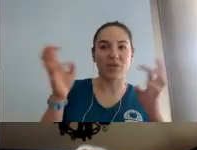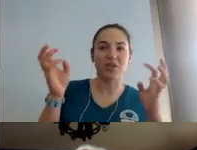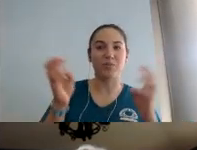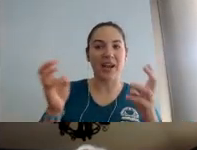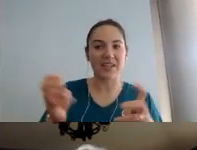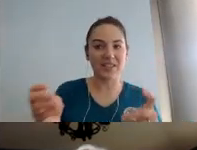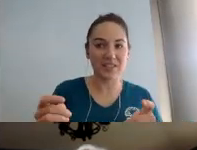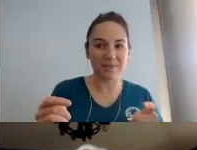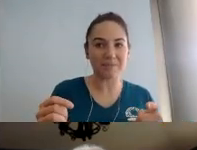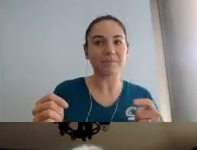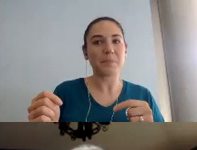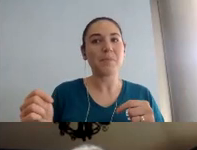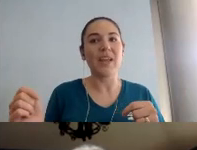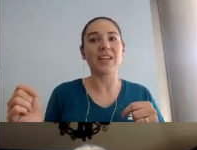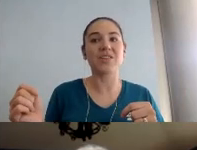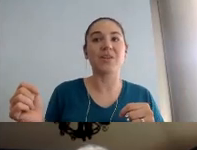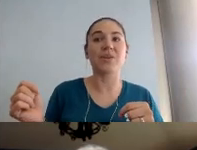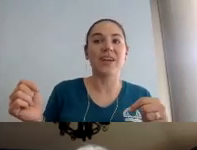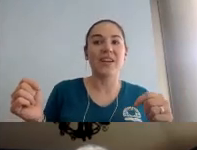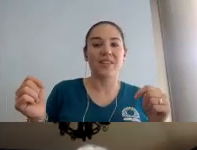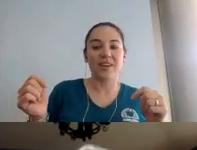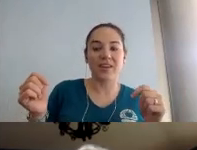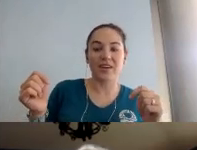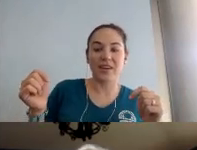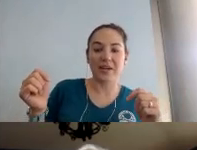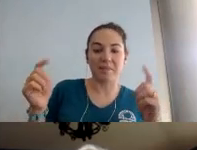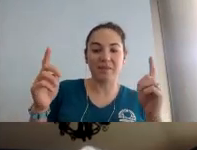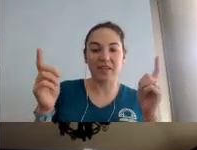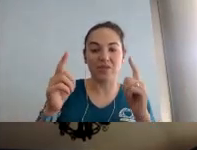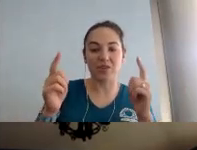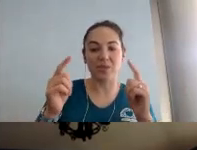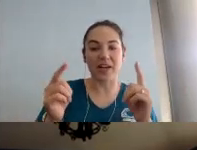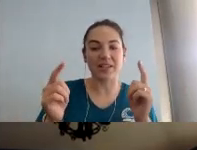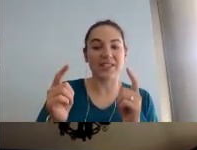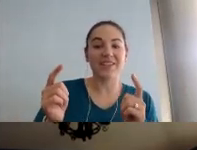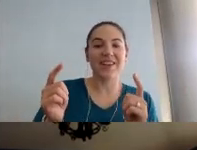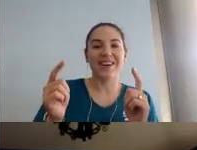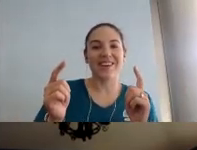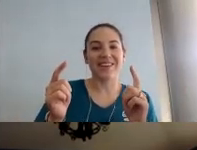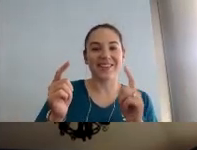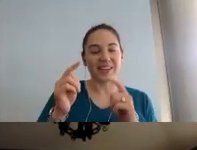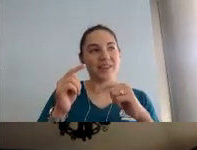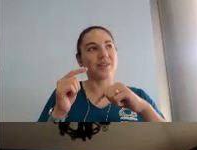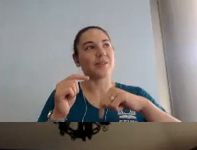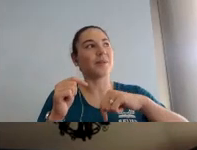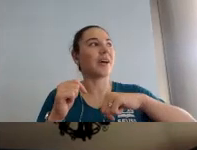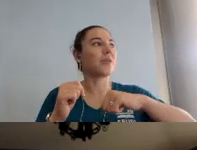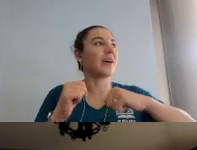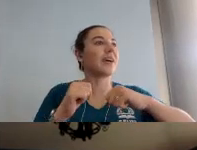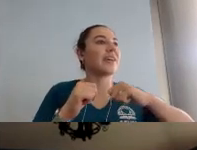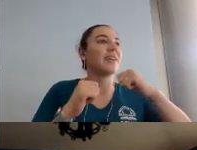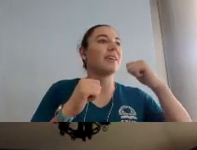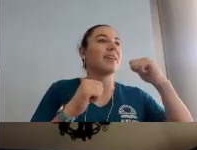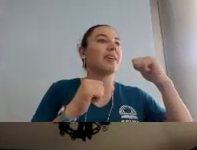into instructional practices. And so the instructional practices, like, you know, how